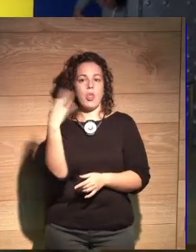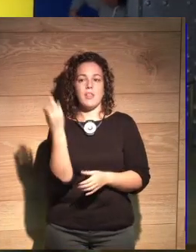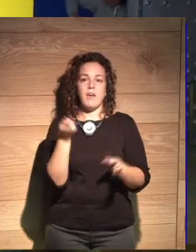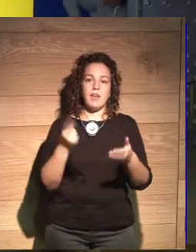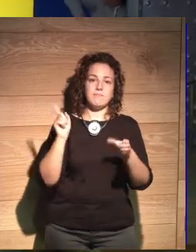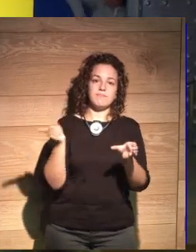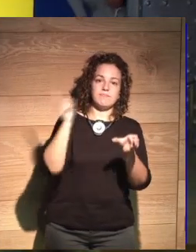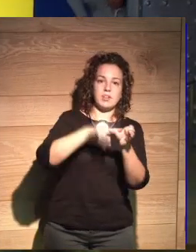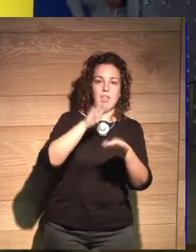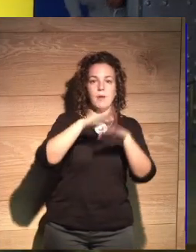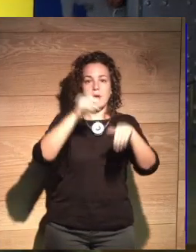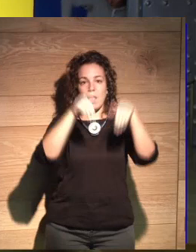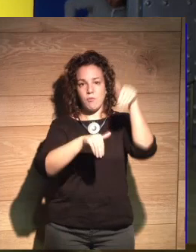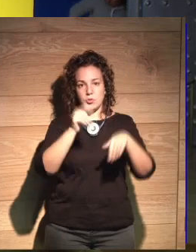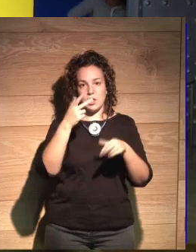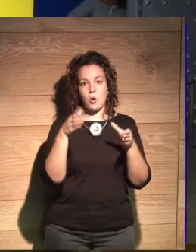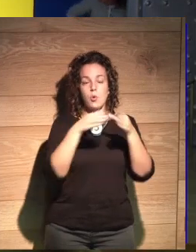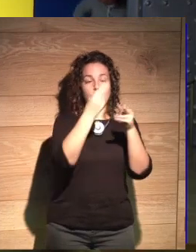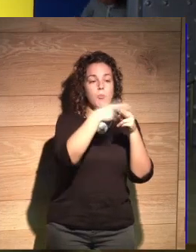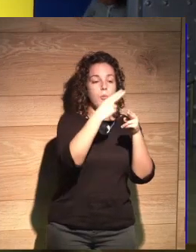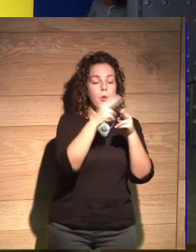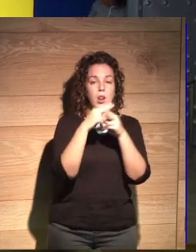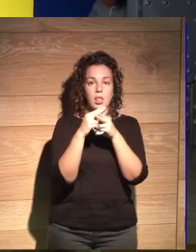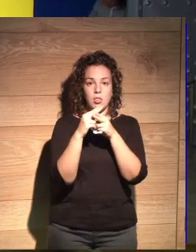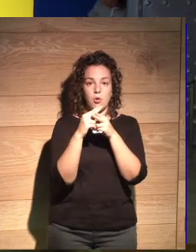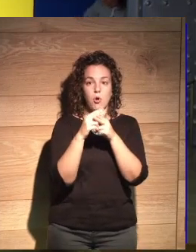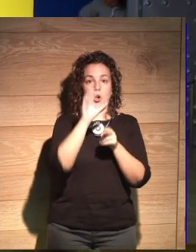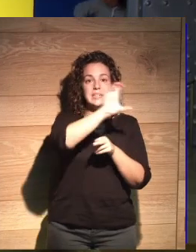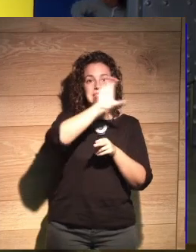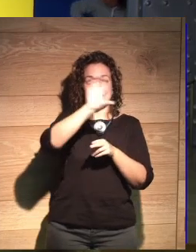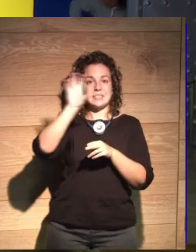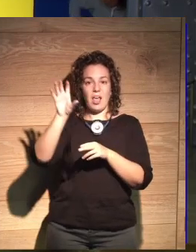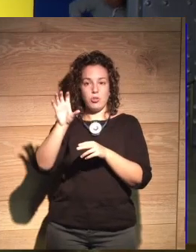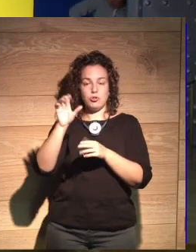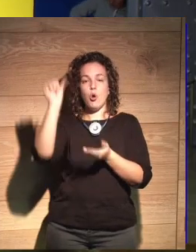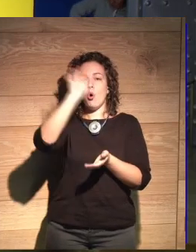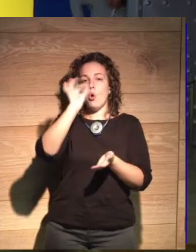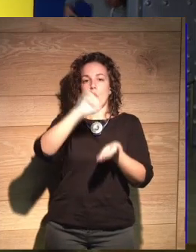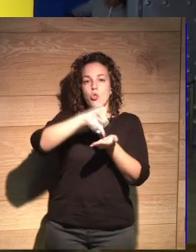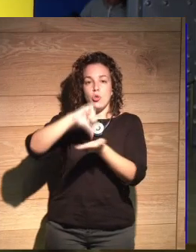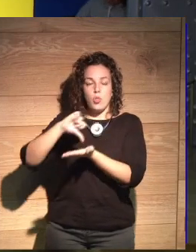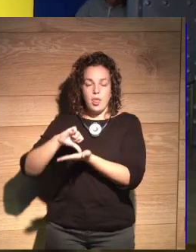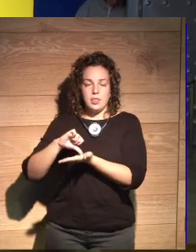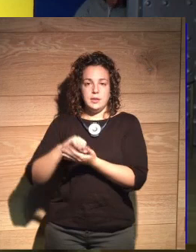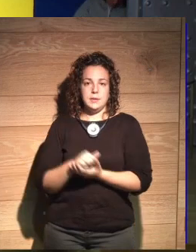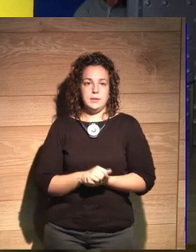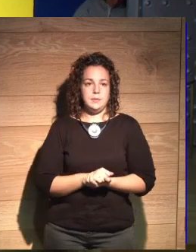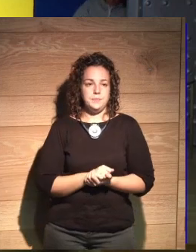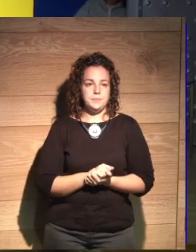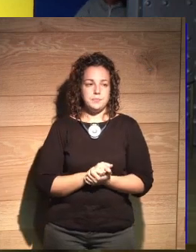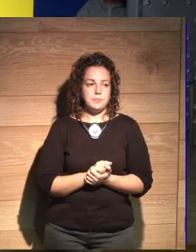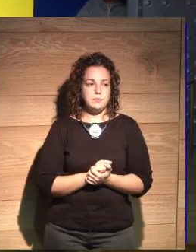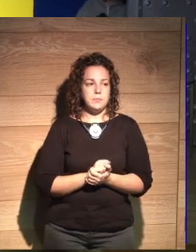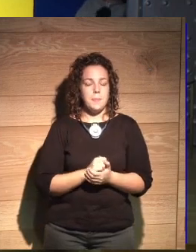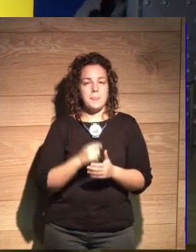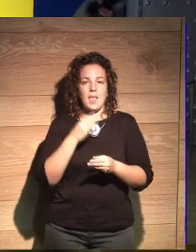political parties in each state or in each city make it difficult for citizens they think are going to